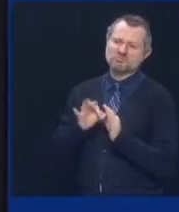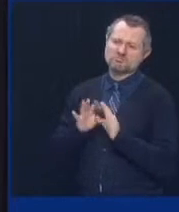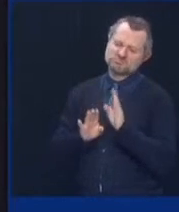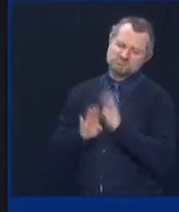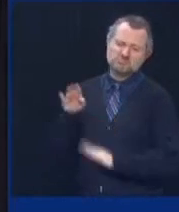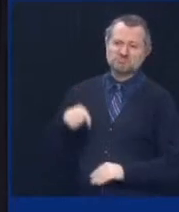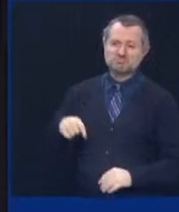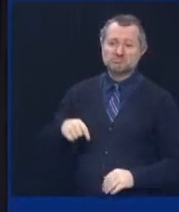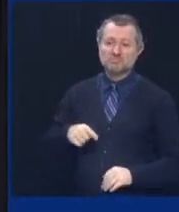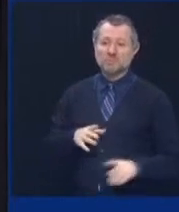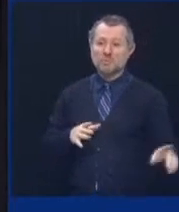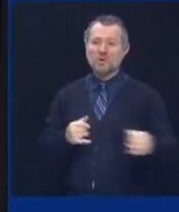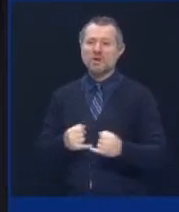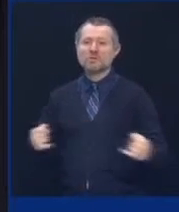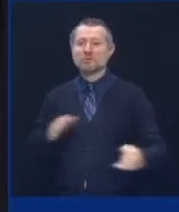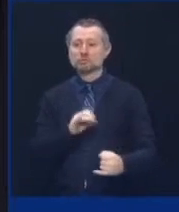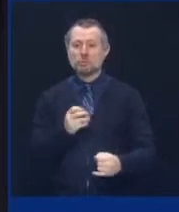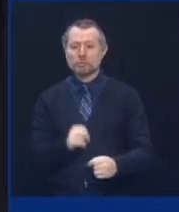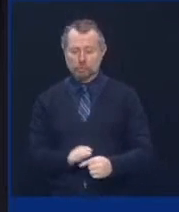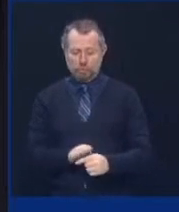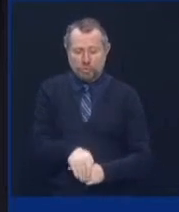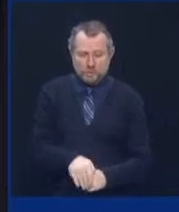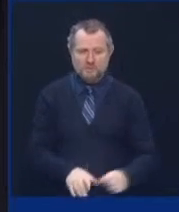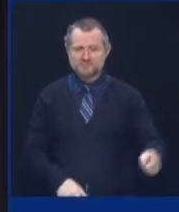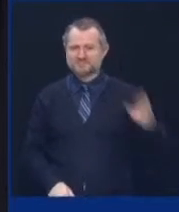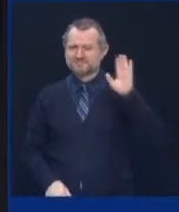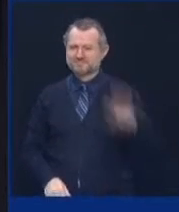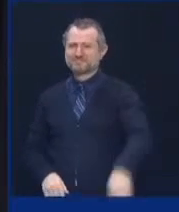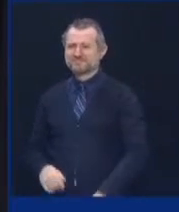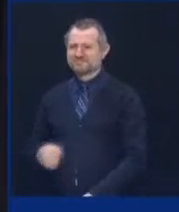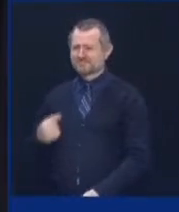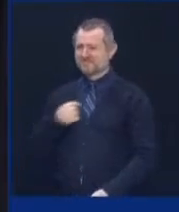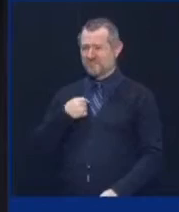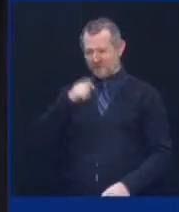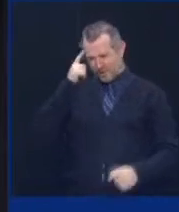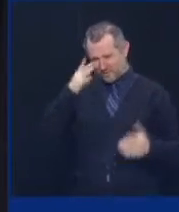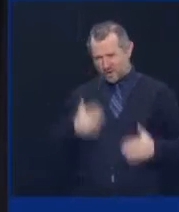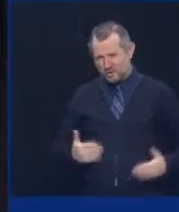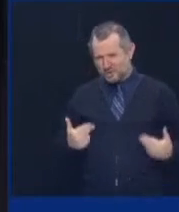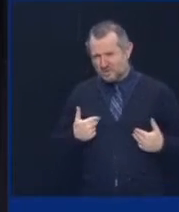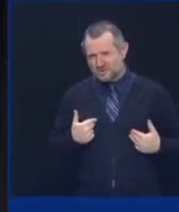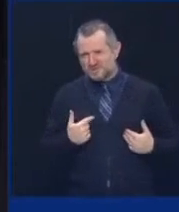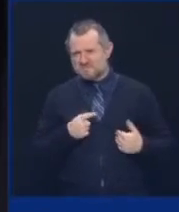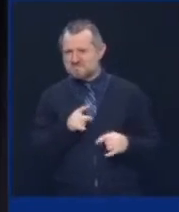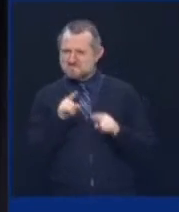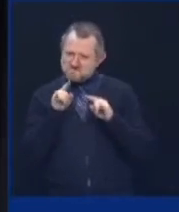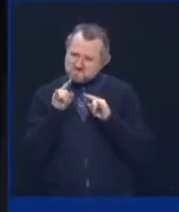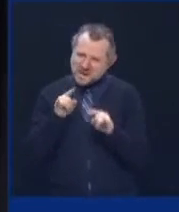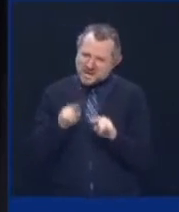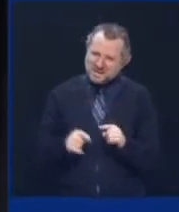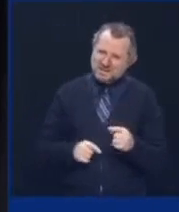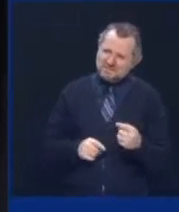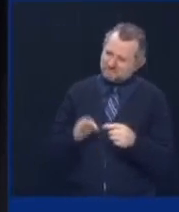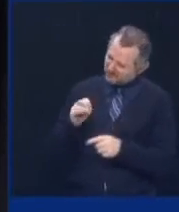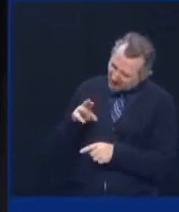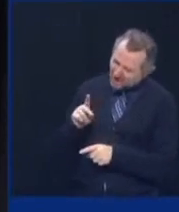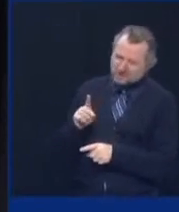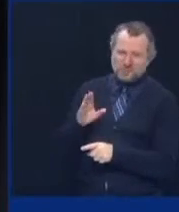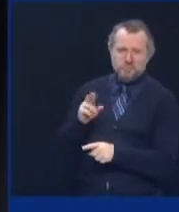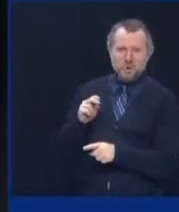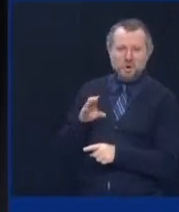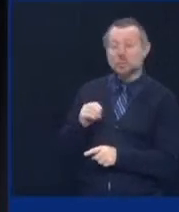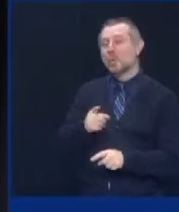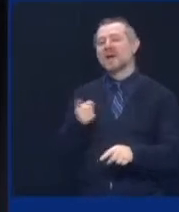line that not even a governor has to go beyond. So mocking of the Ford Bronco is the line. One more